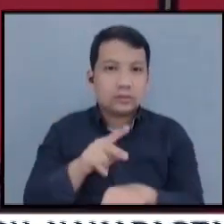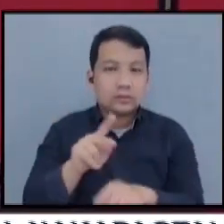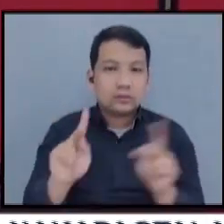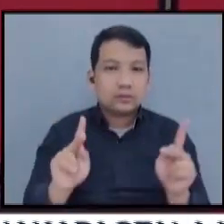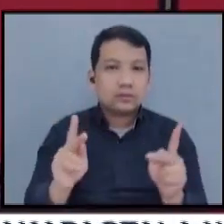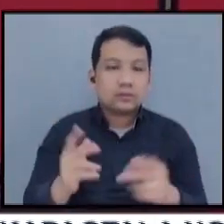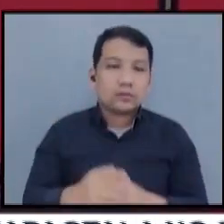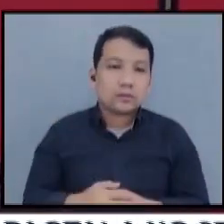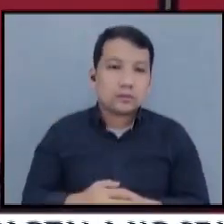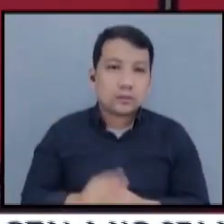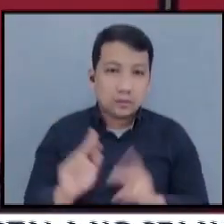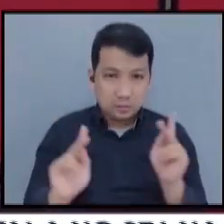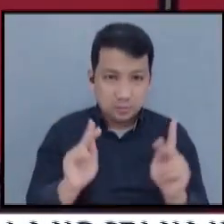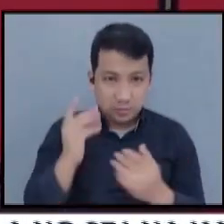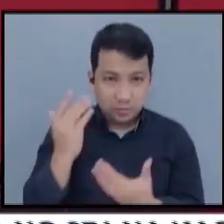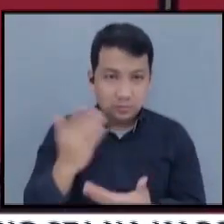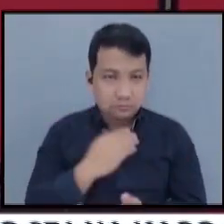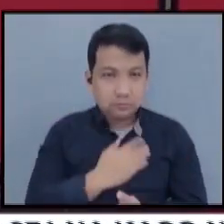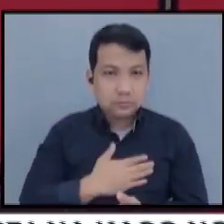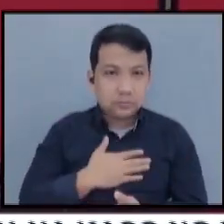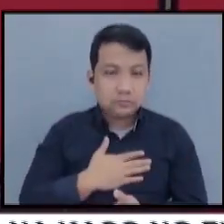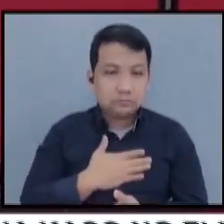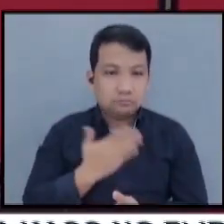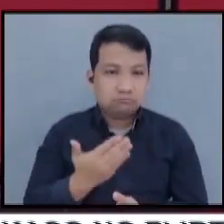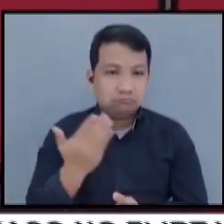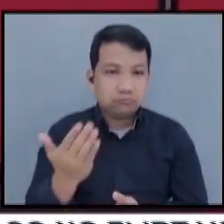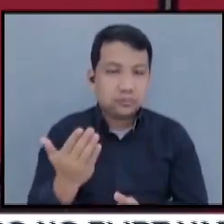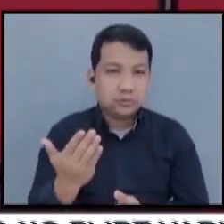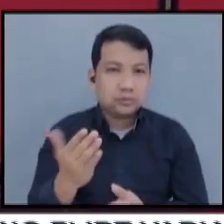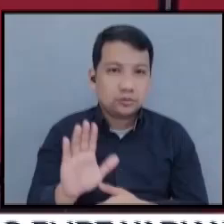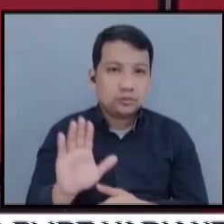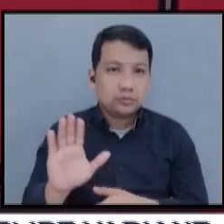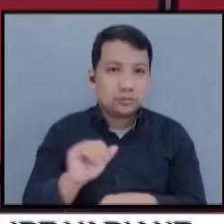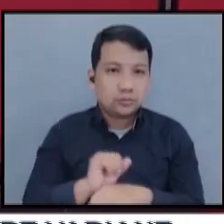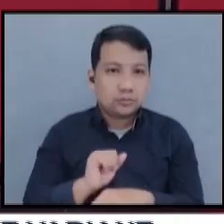sincerely appreciate your commendable work.